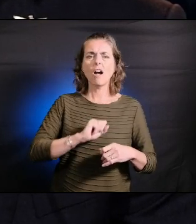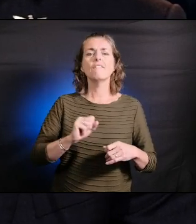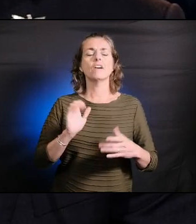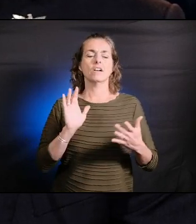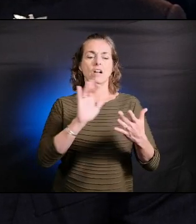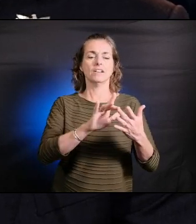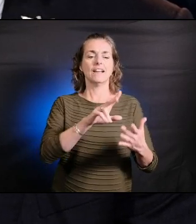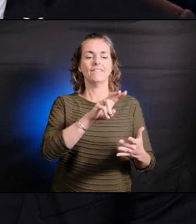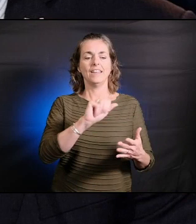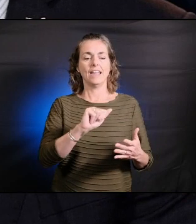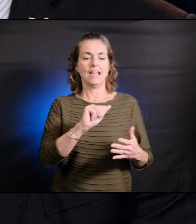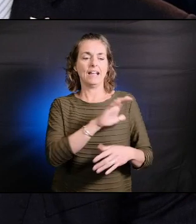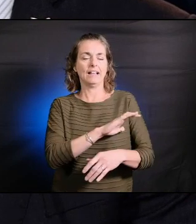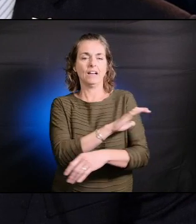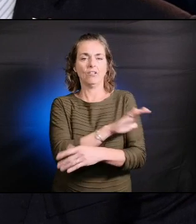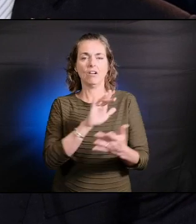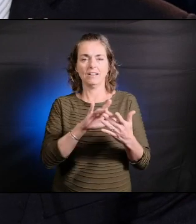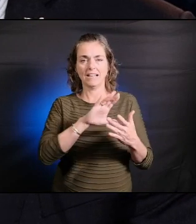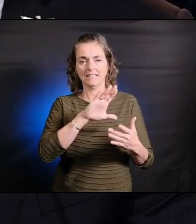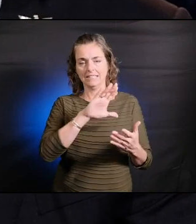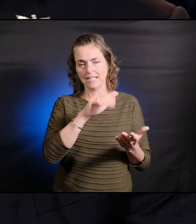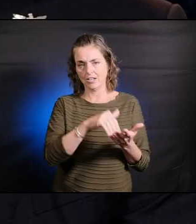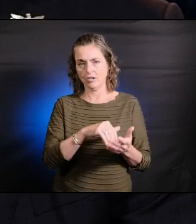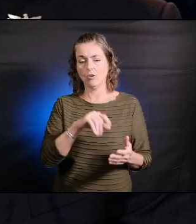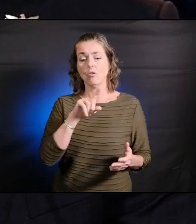Center at